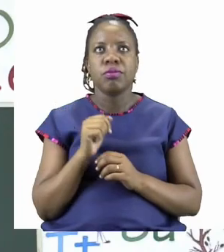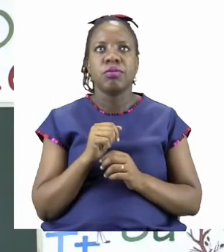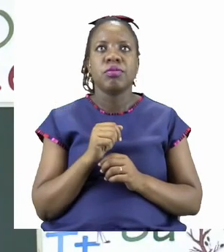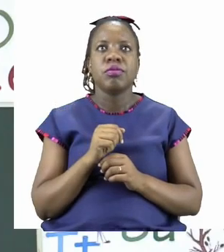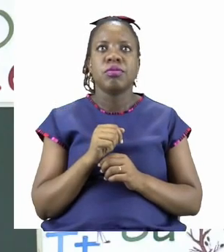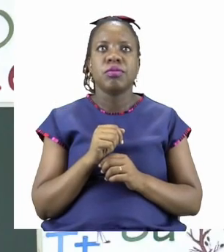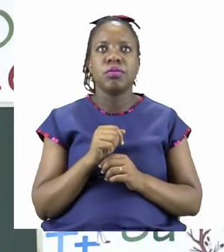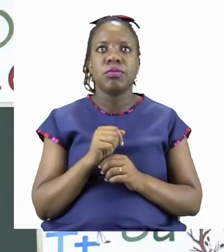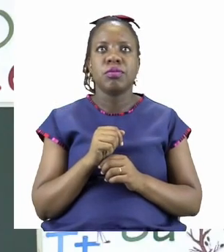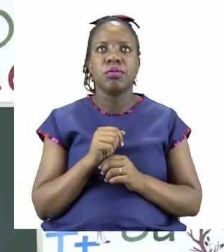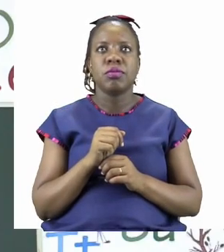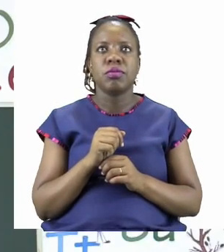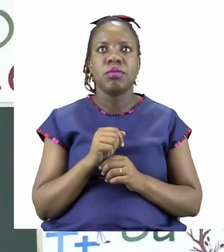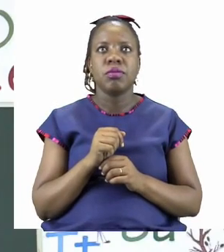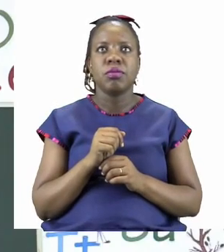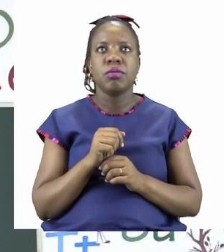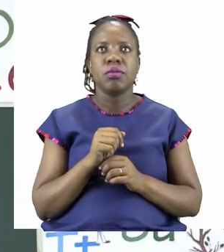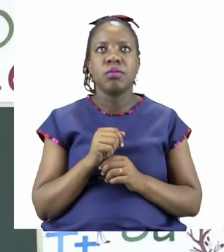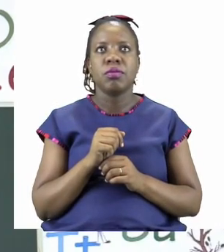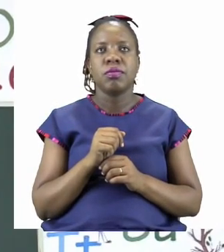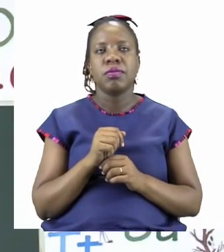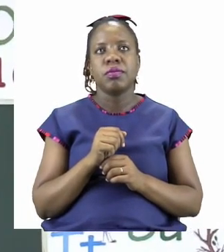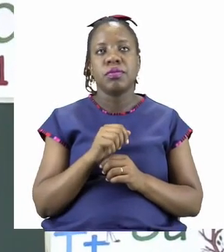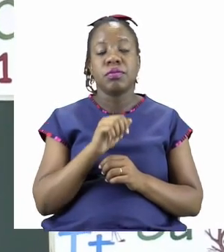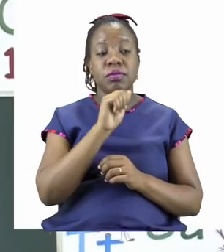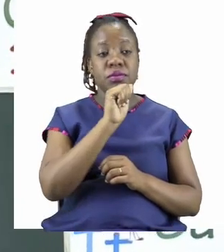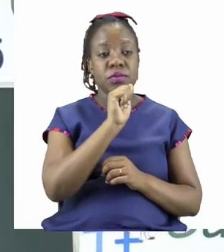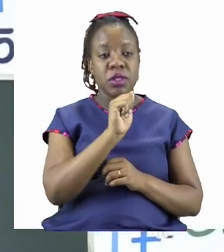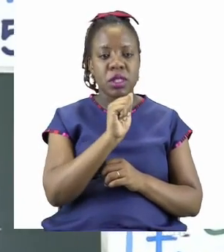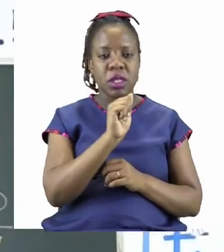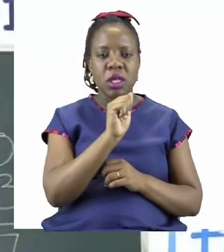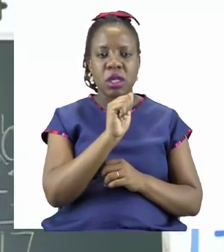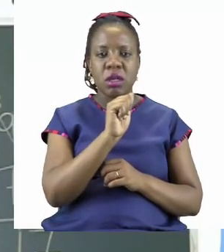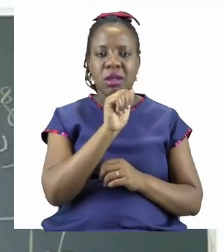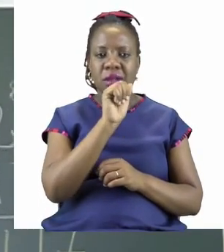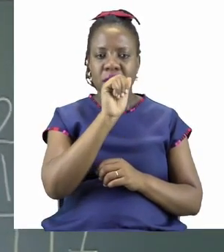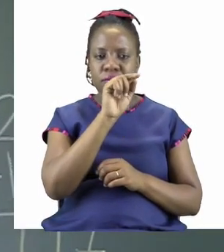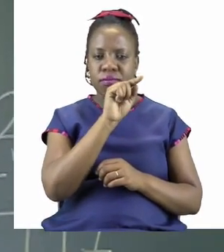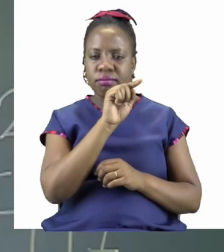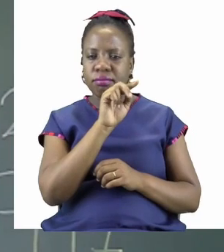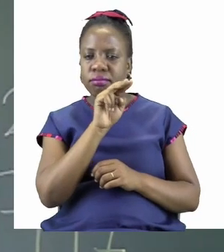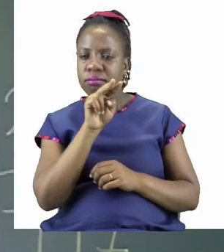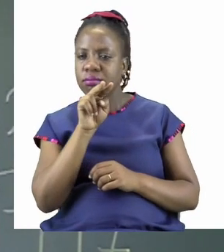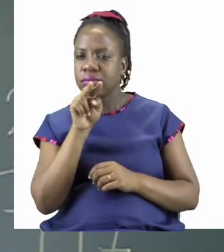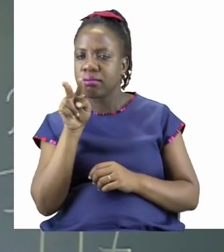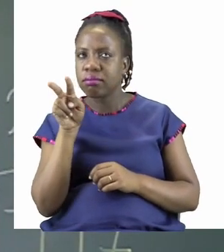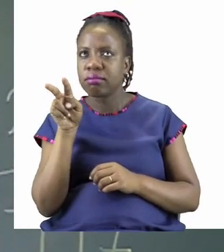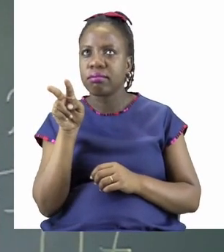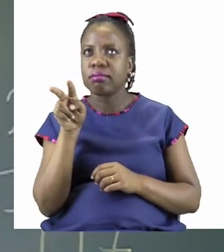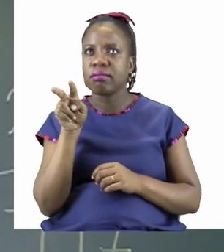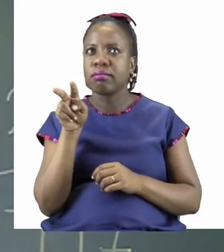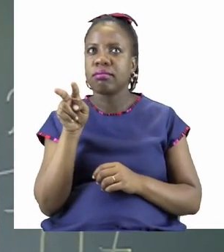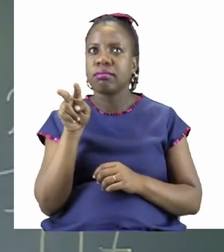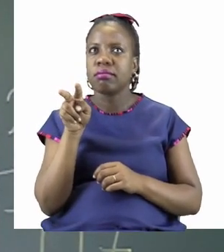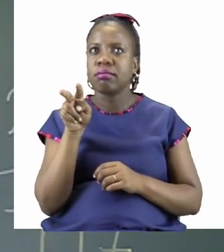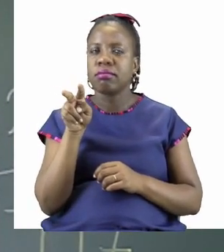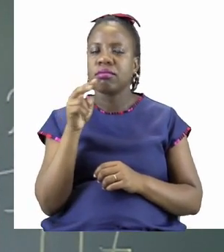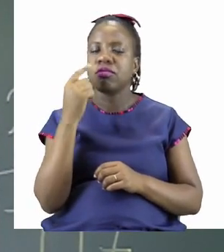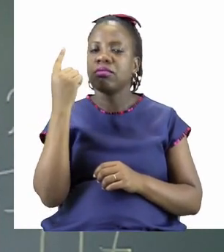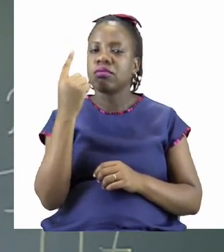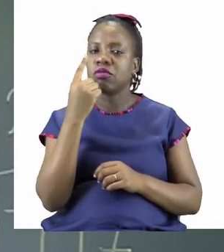you see A, here you have all the numbers in this line, in this group, and we only